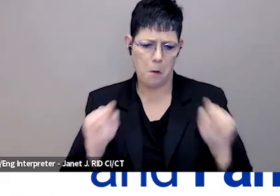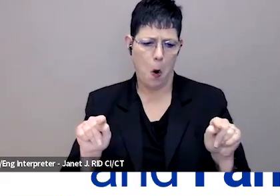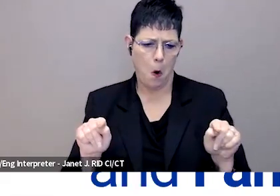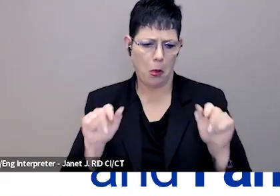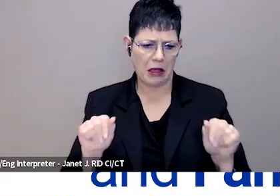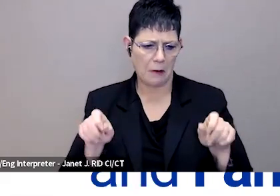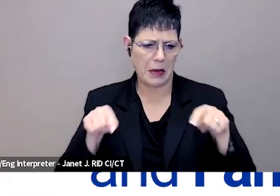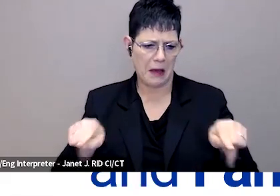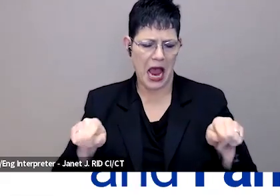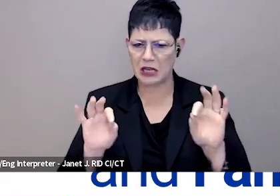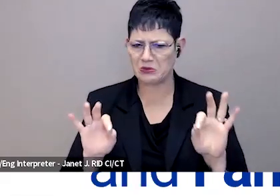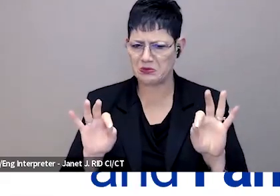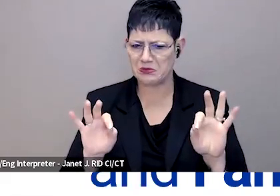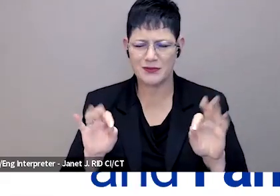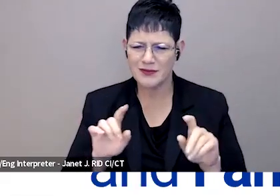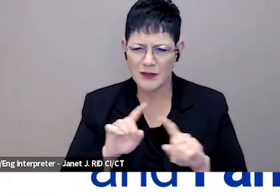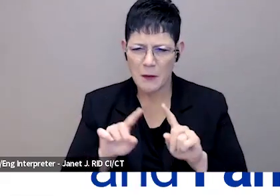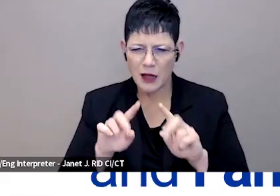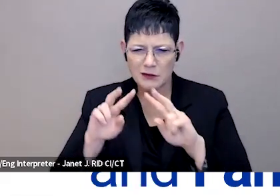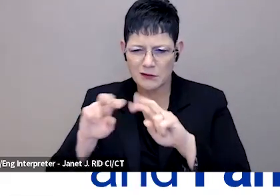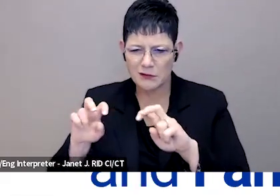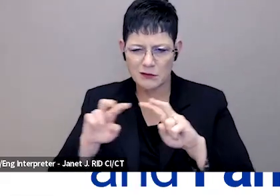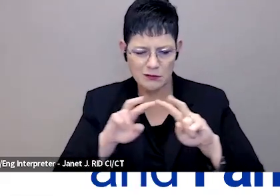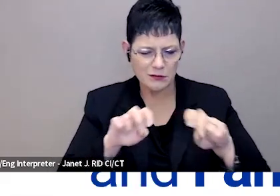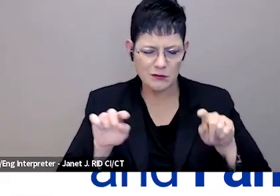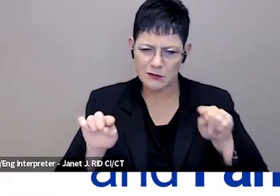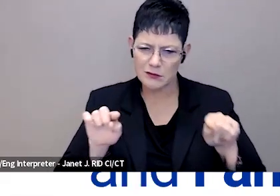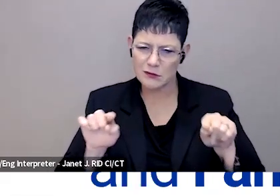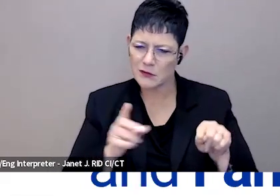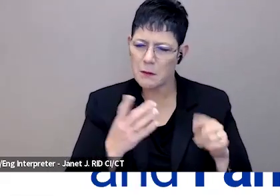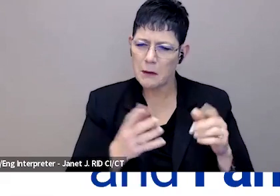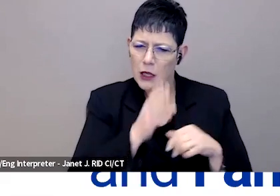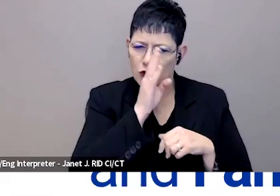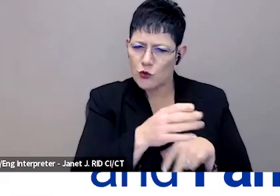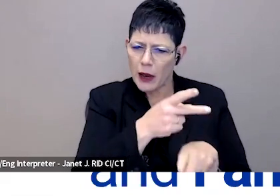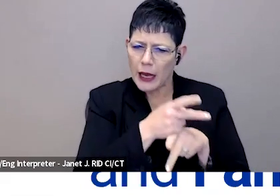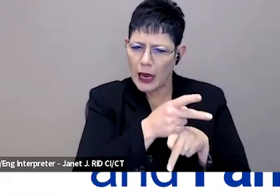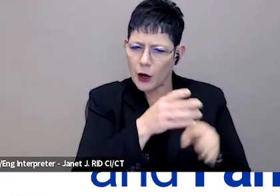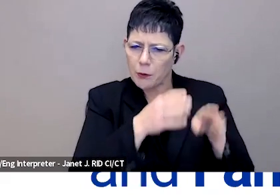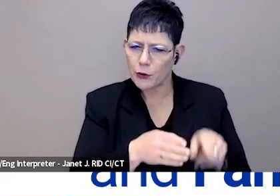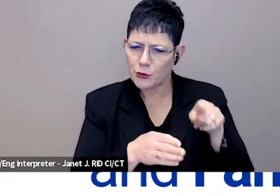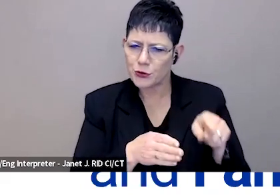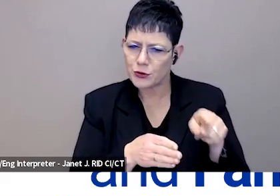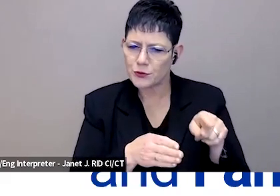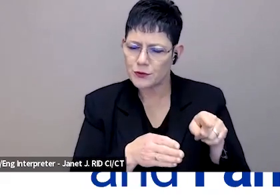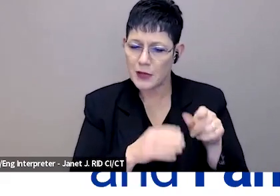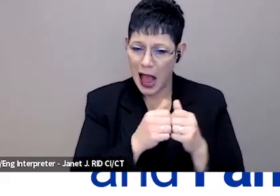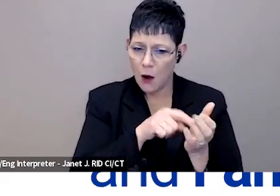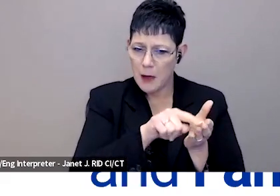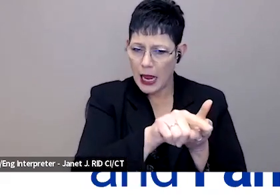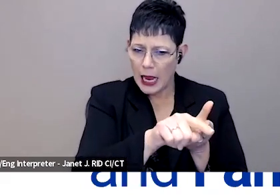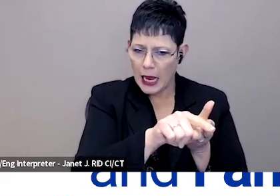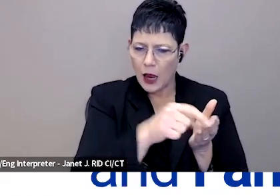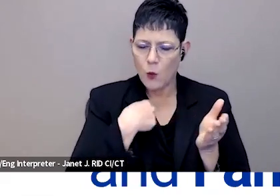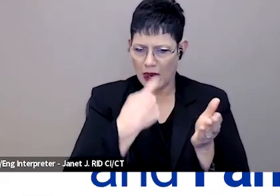properly compensated? But if we look more deeply, we might think of a direct care worker and compensation in the context of workforce